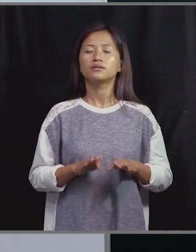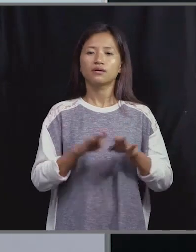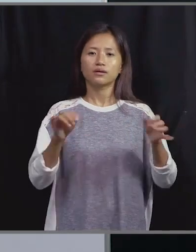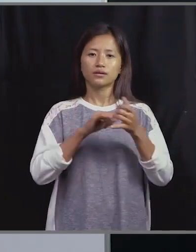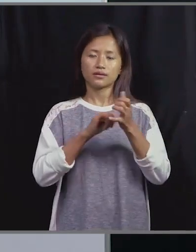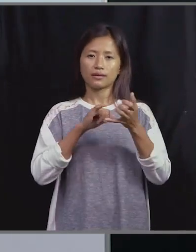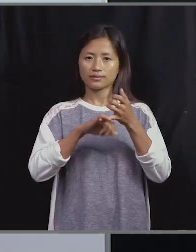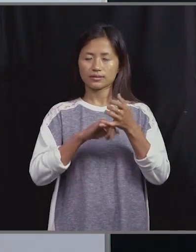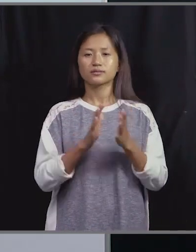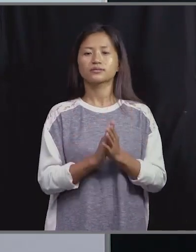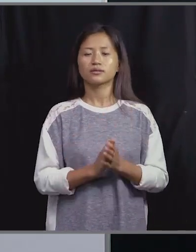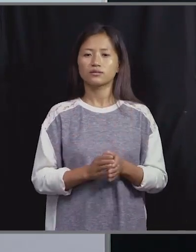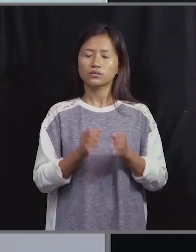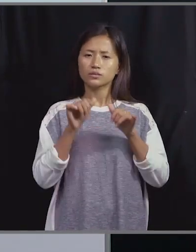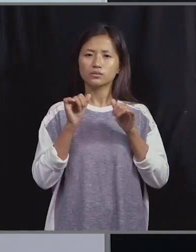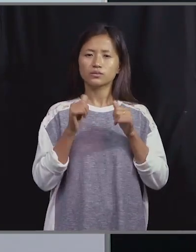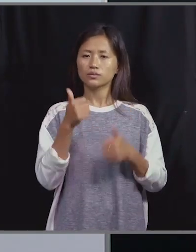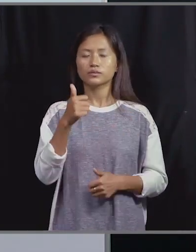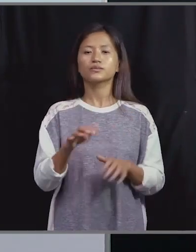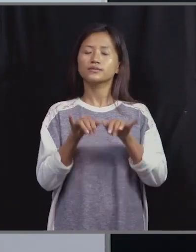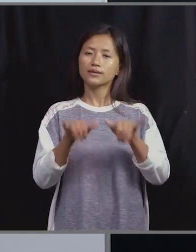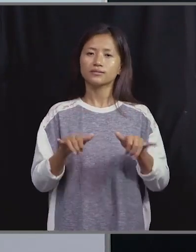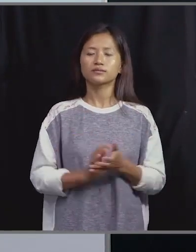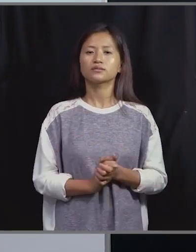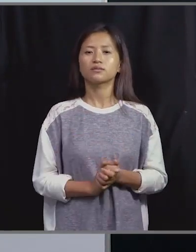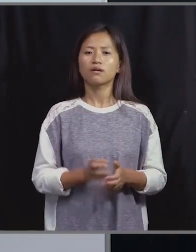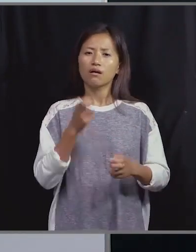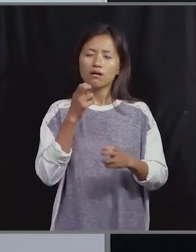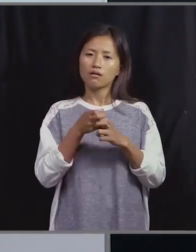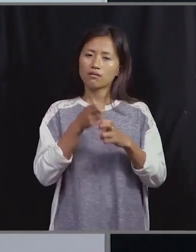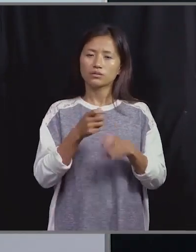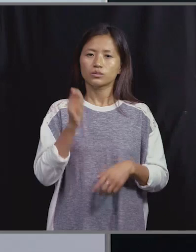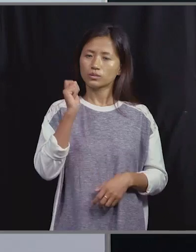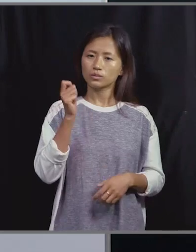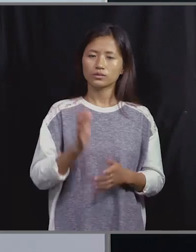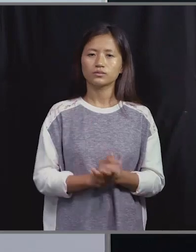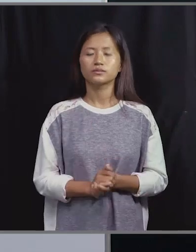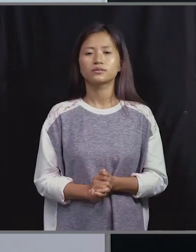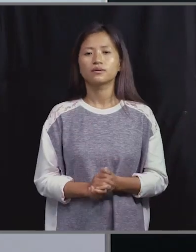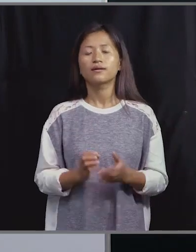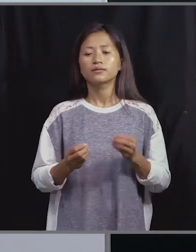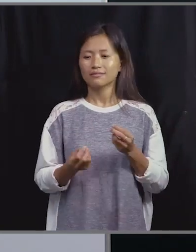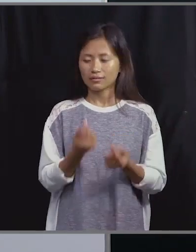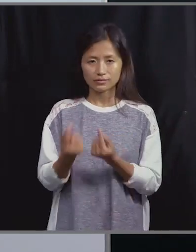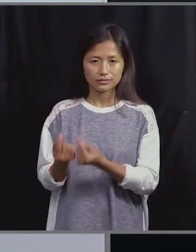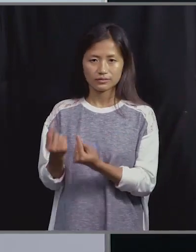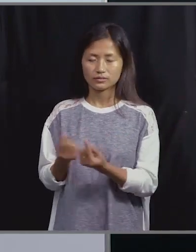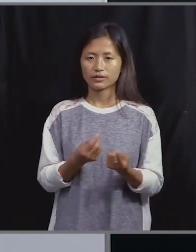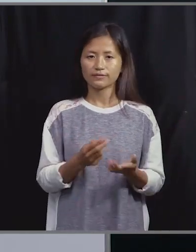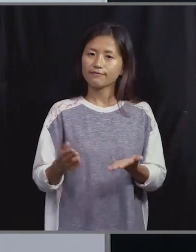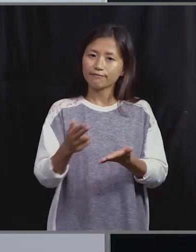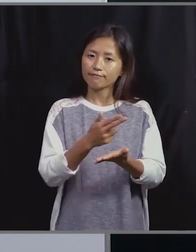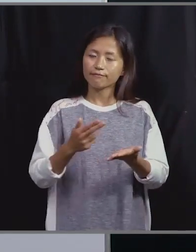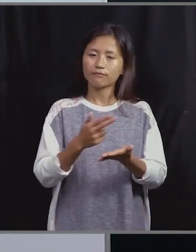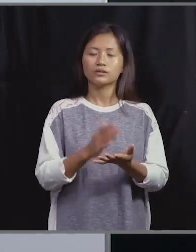Santals they are good settlers. They are hardworking cultivators and